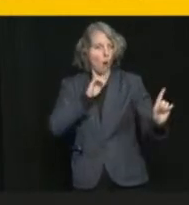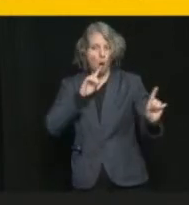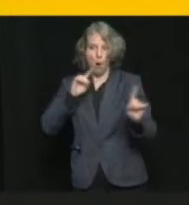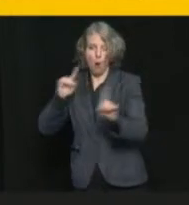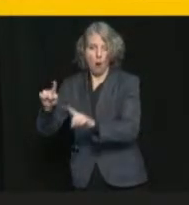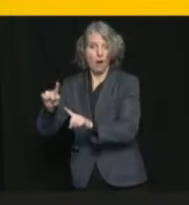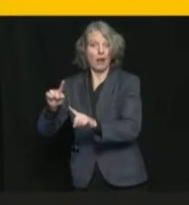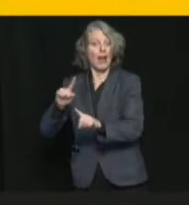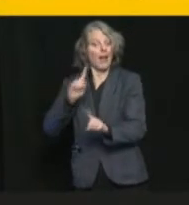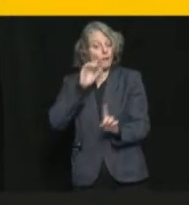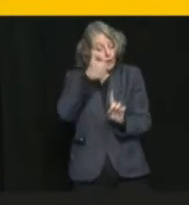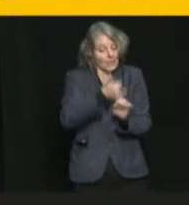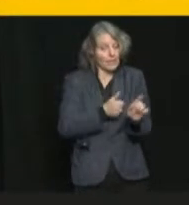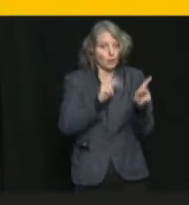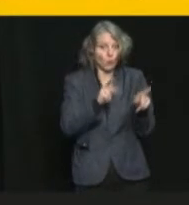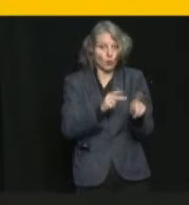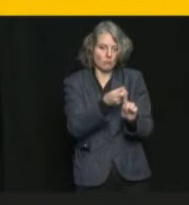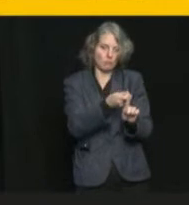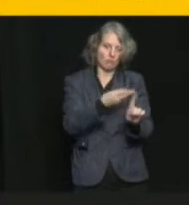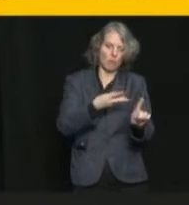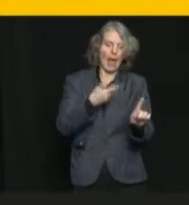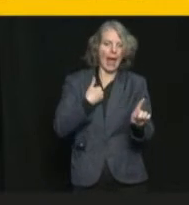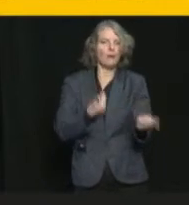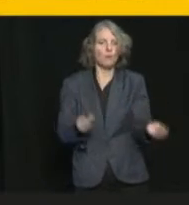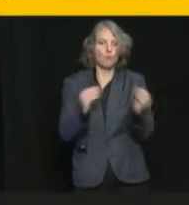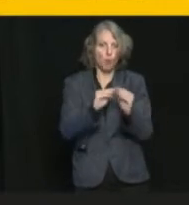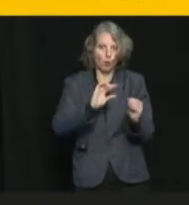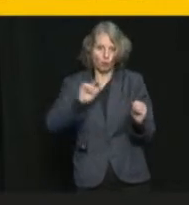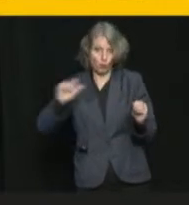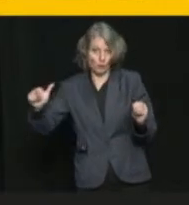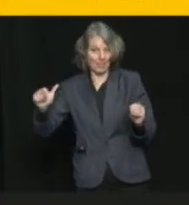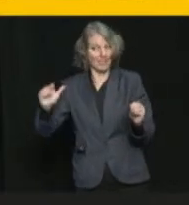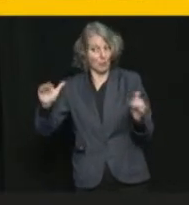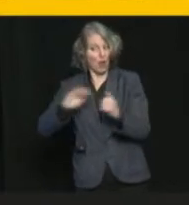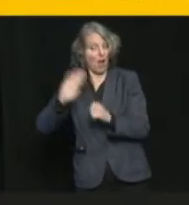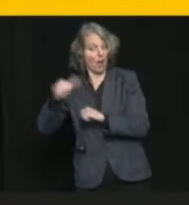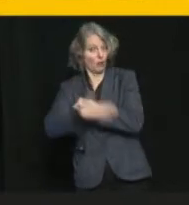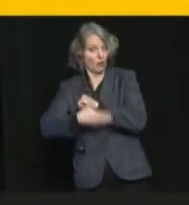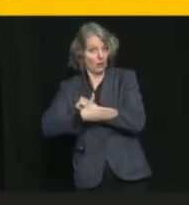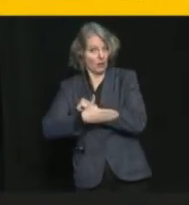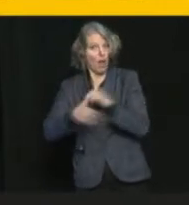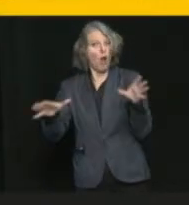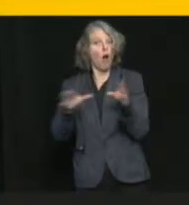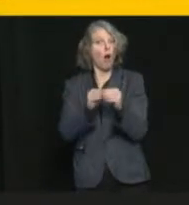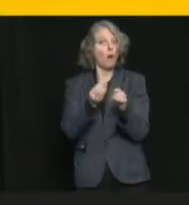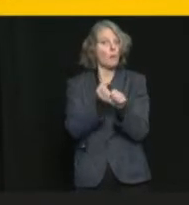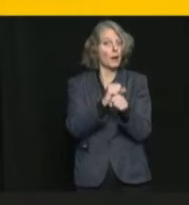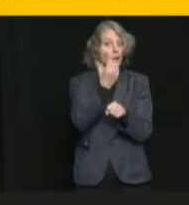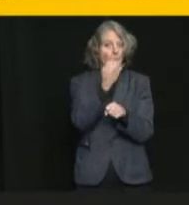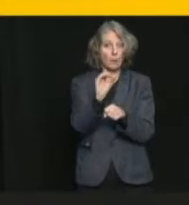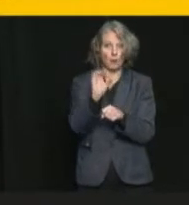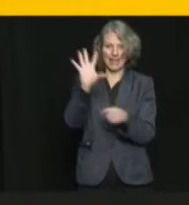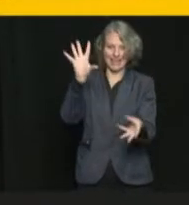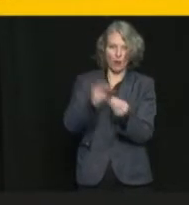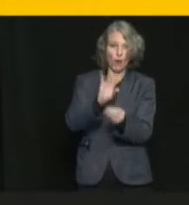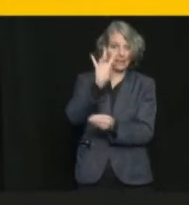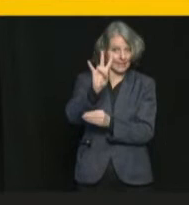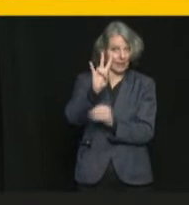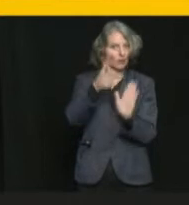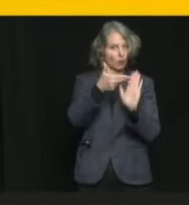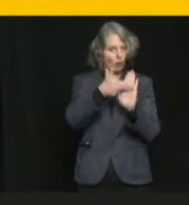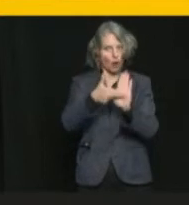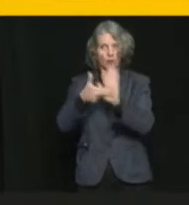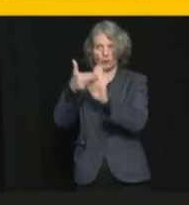per capita of any country. We have 7 bilateral agreements to ensure flexibility when it comes to supply